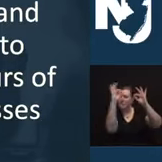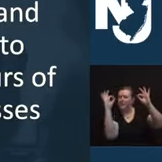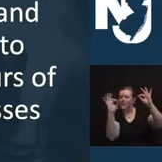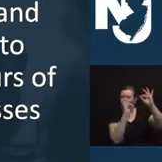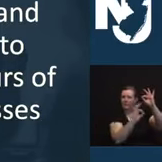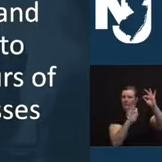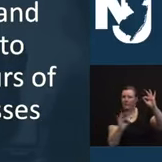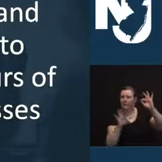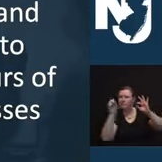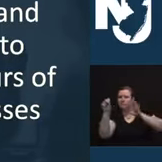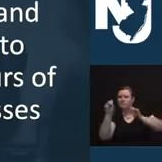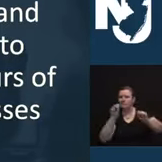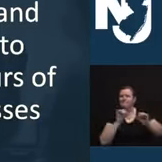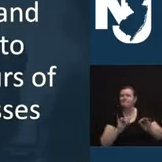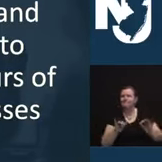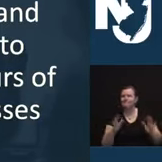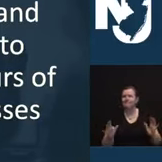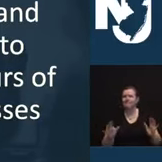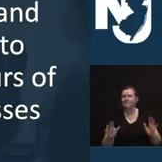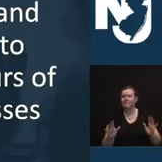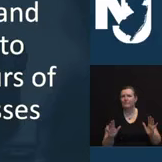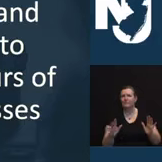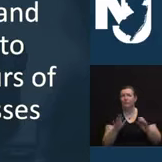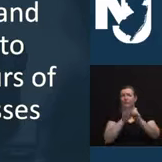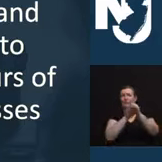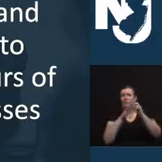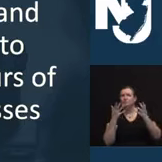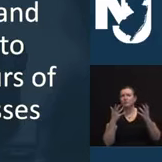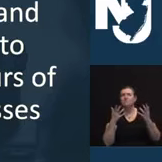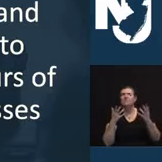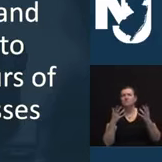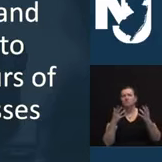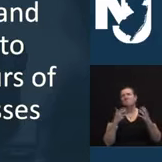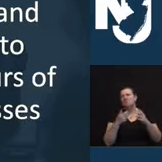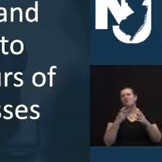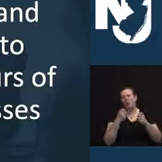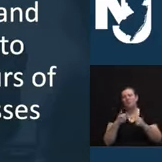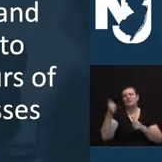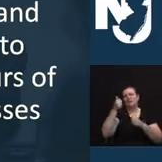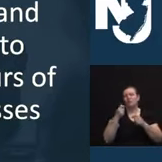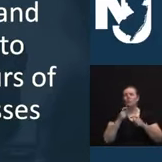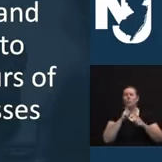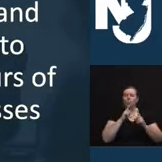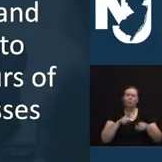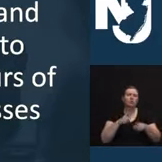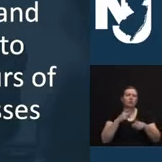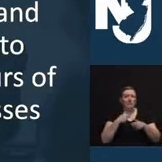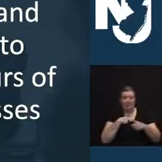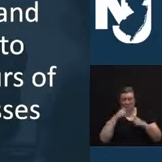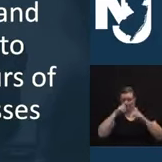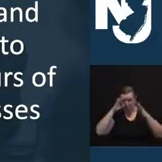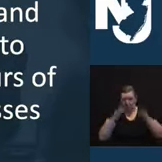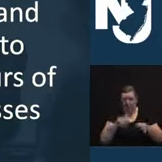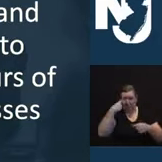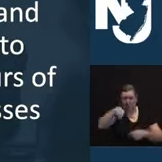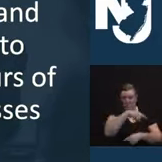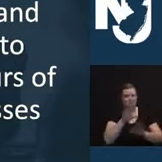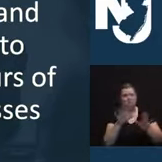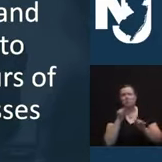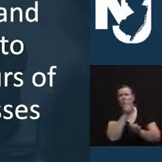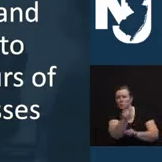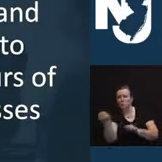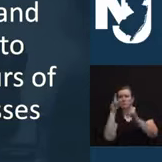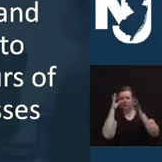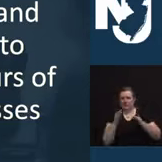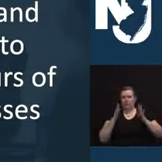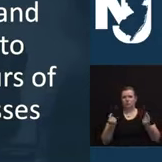to take actions to prevent localized hotspots from becoming COVID wildfires. We